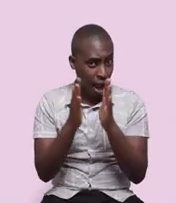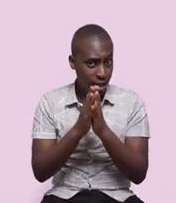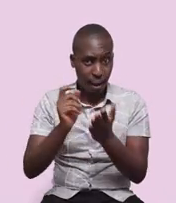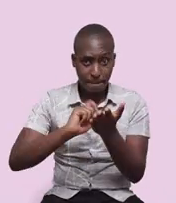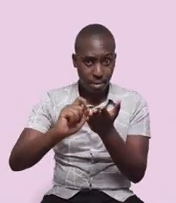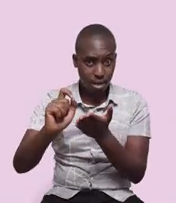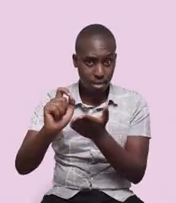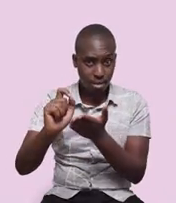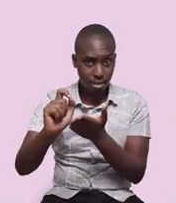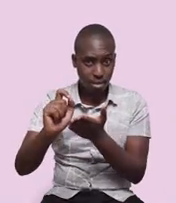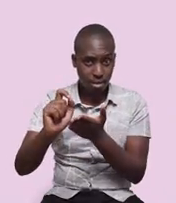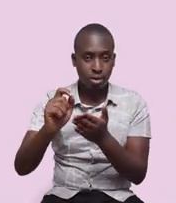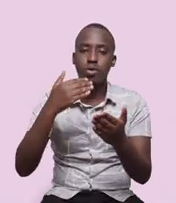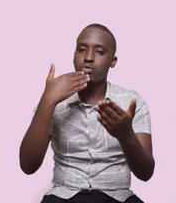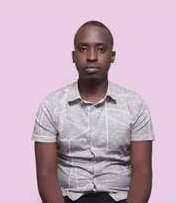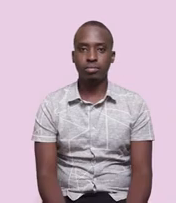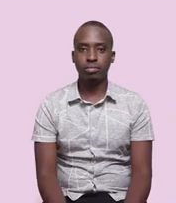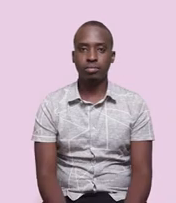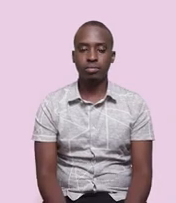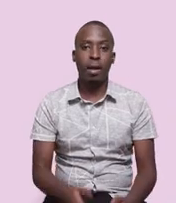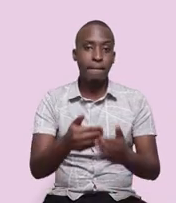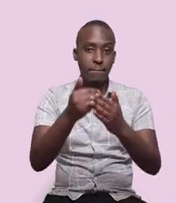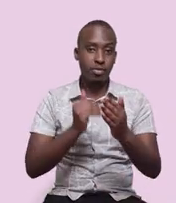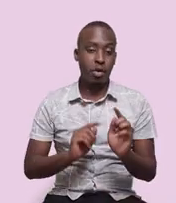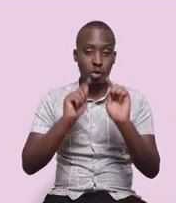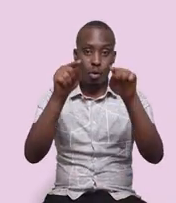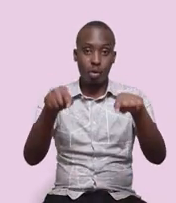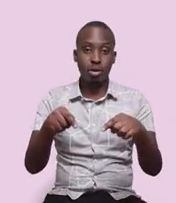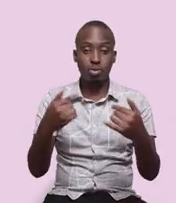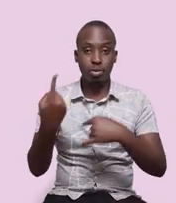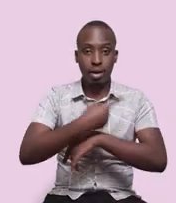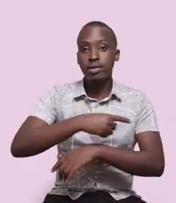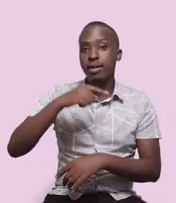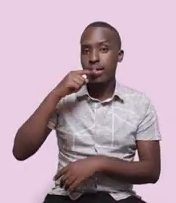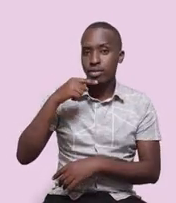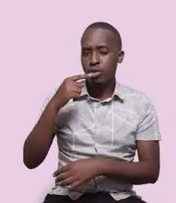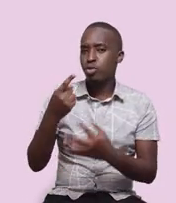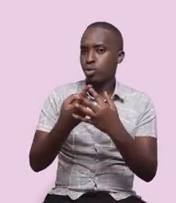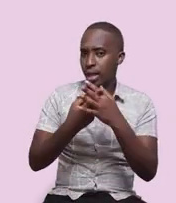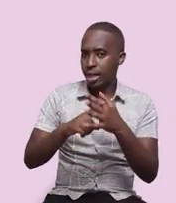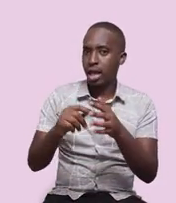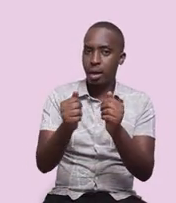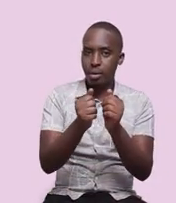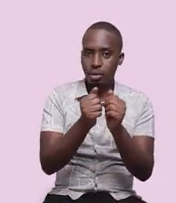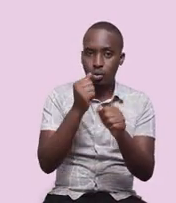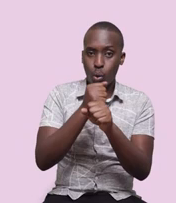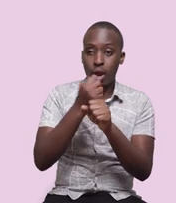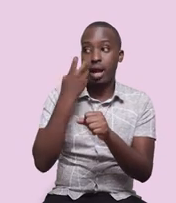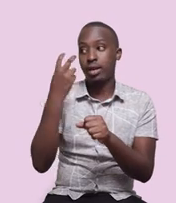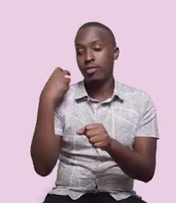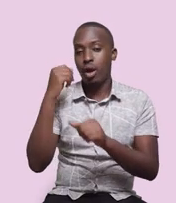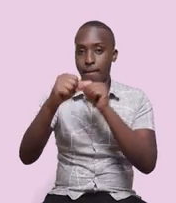a pen? Good. Before going to today's lesson, let's start by review of